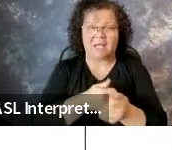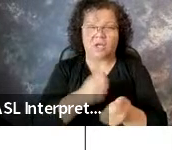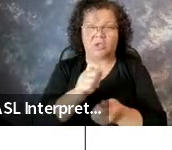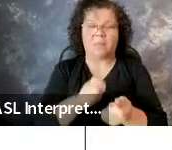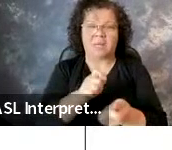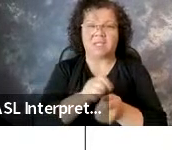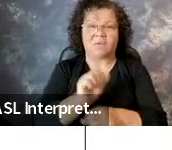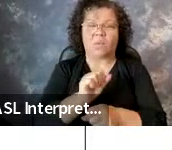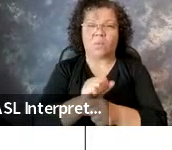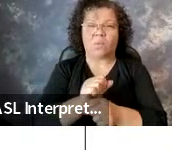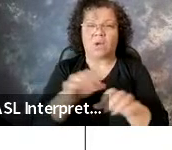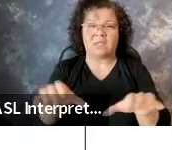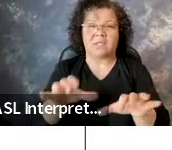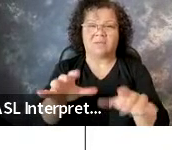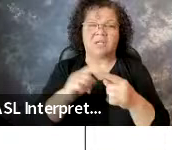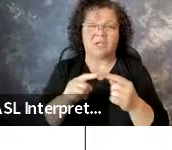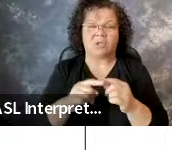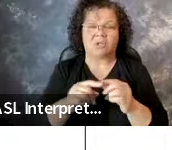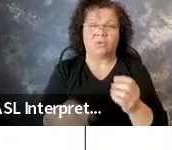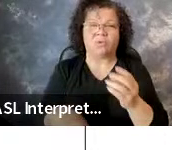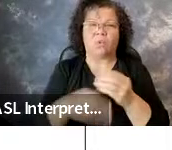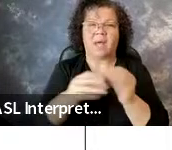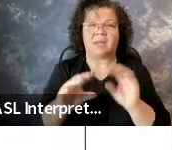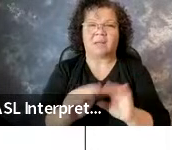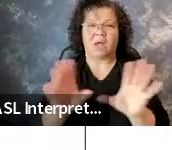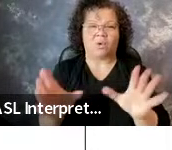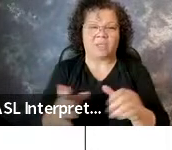activity to further add clarity.